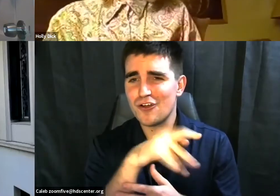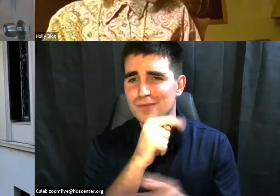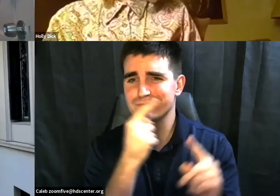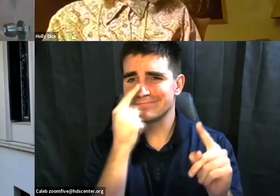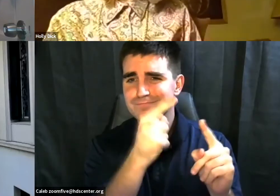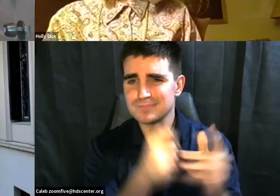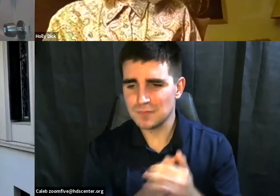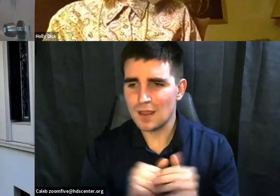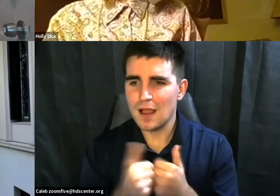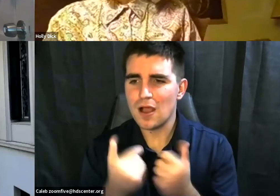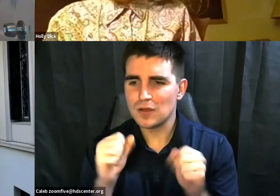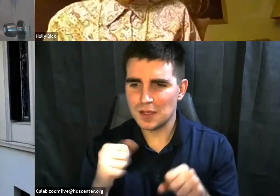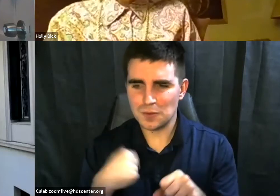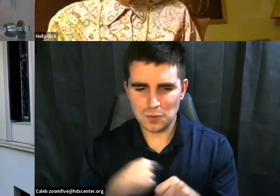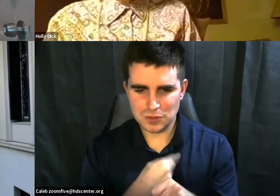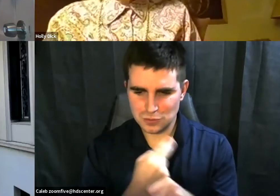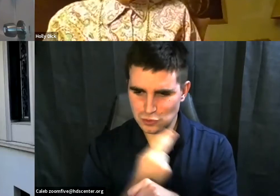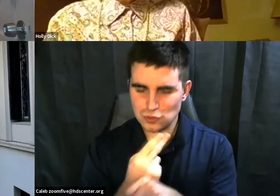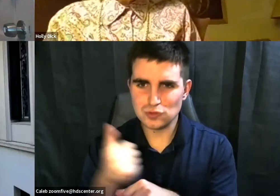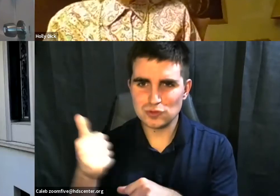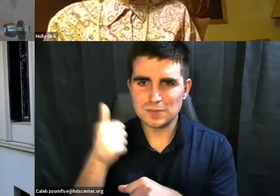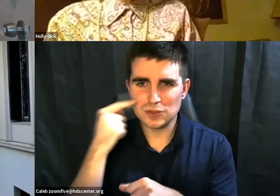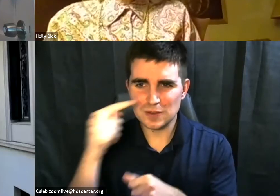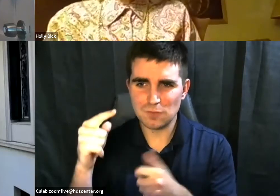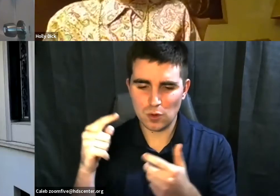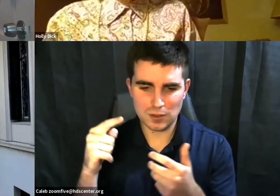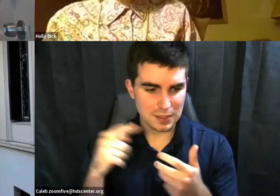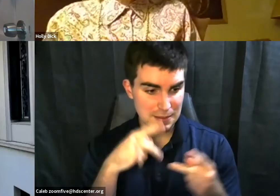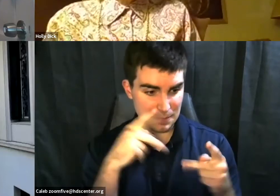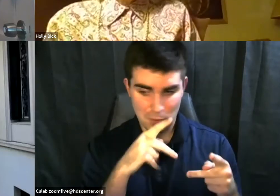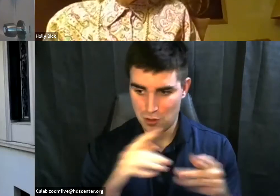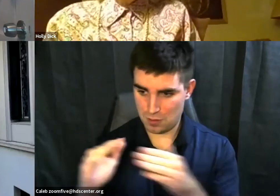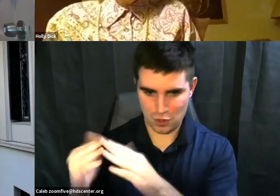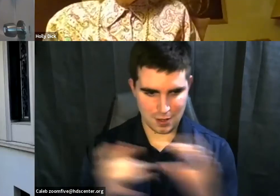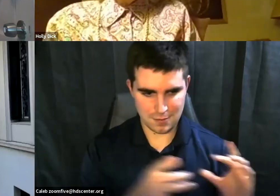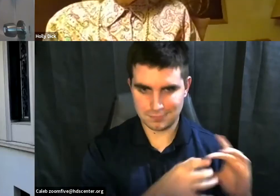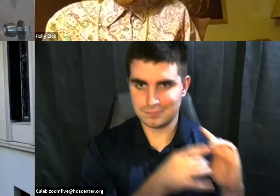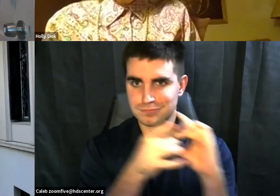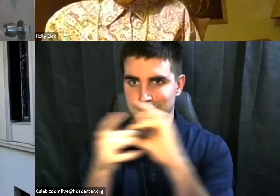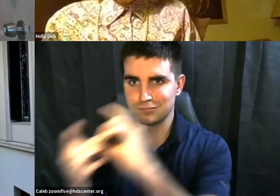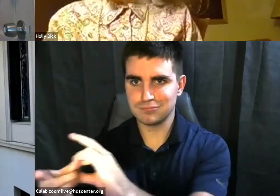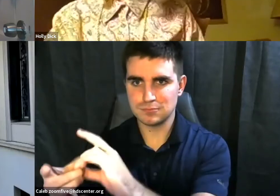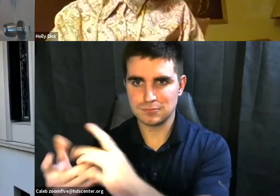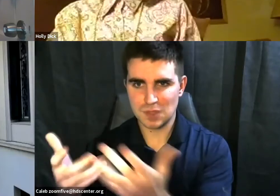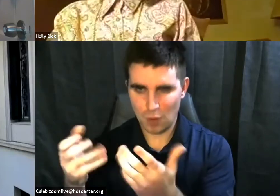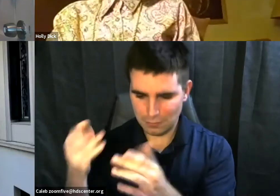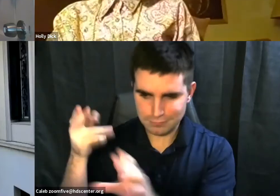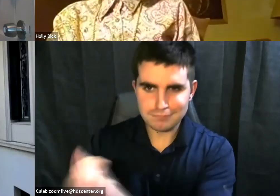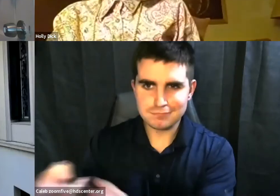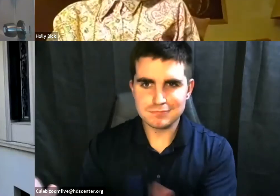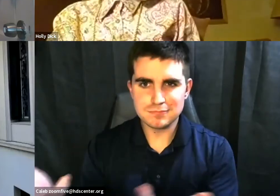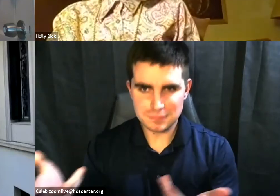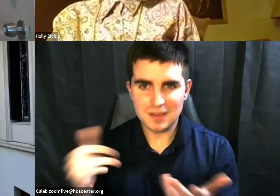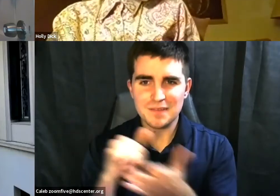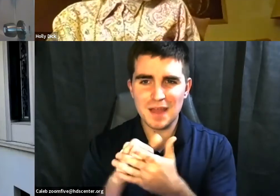How can we use transportation to link people to the community that where they choose to be? And those core